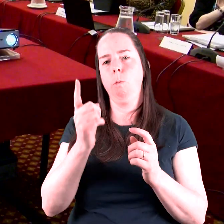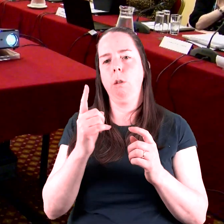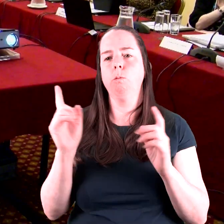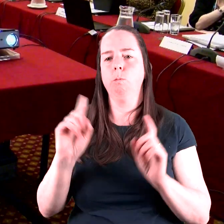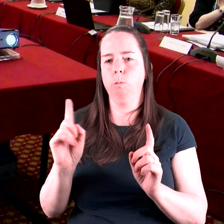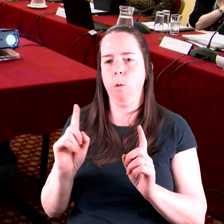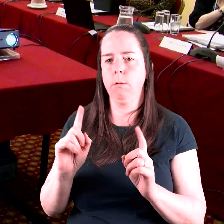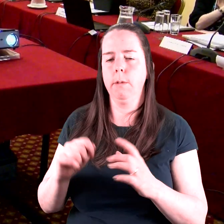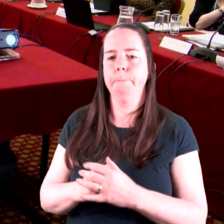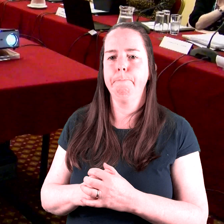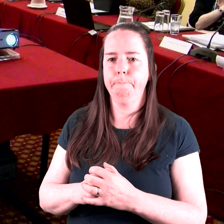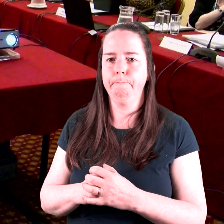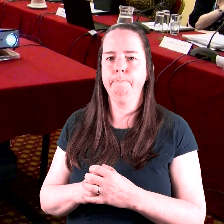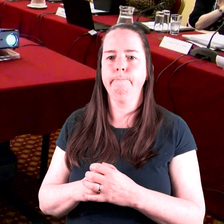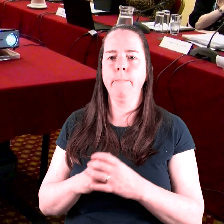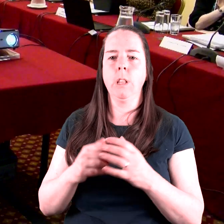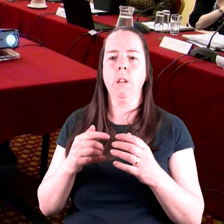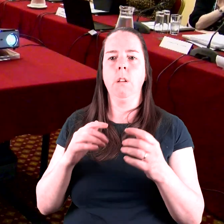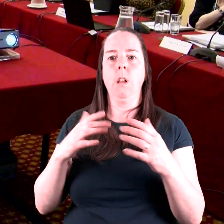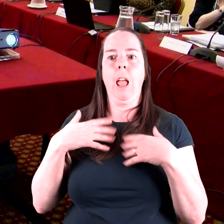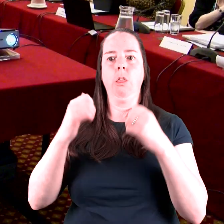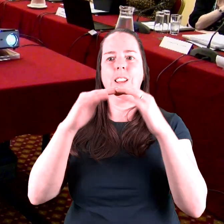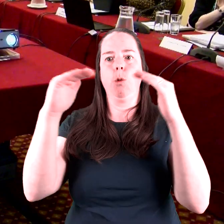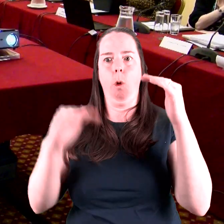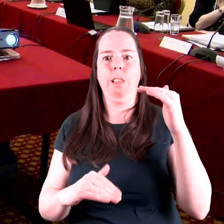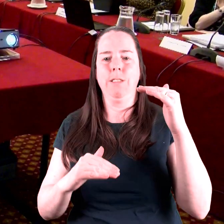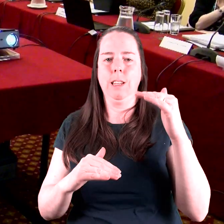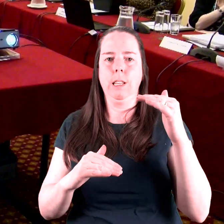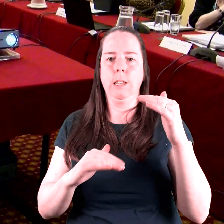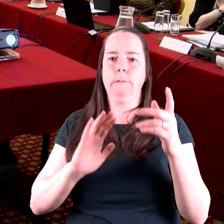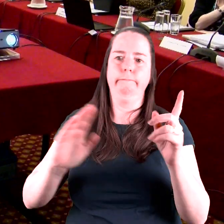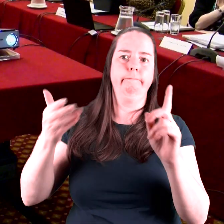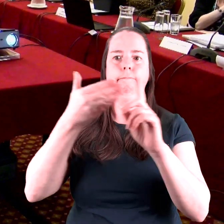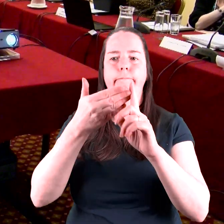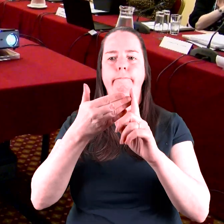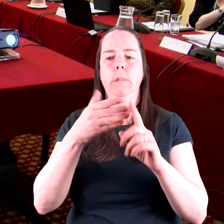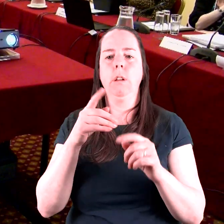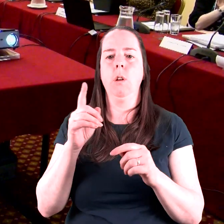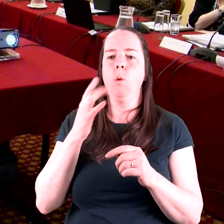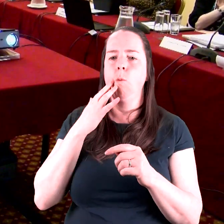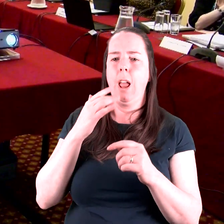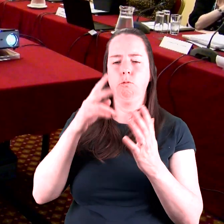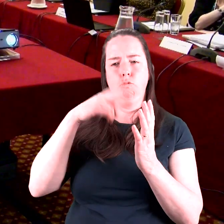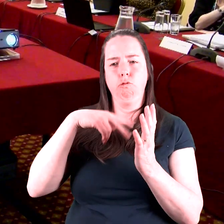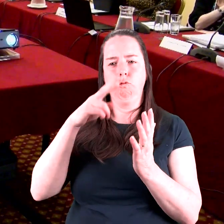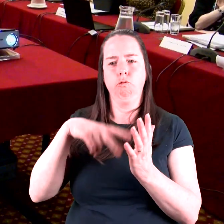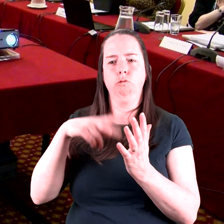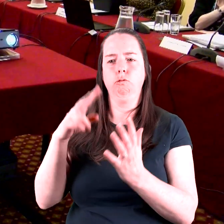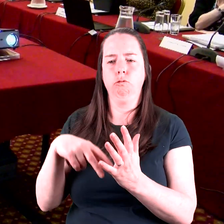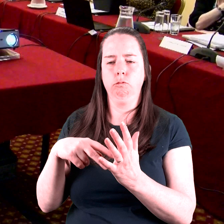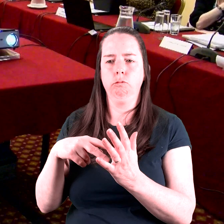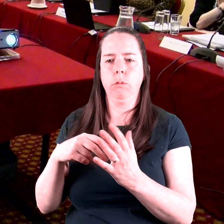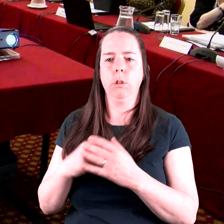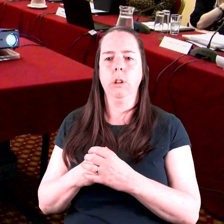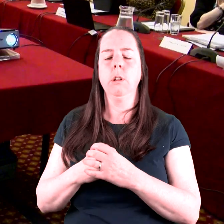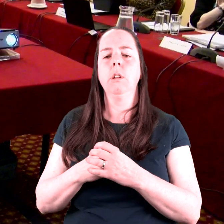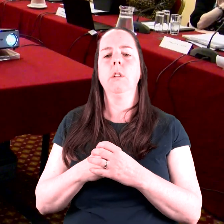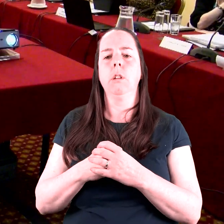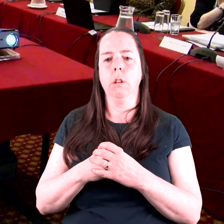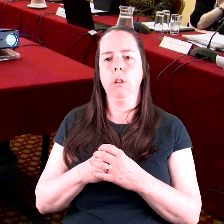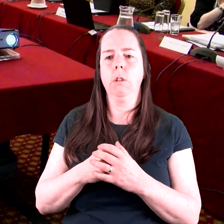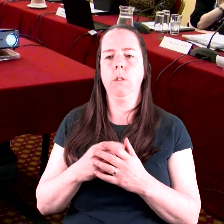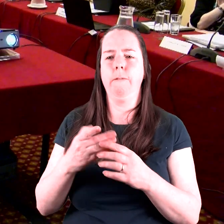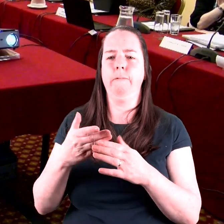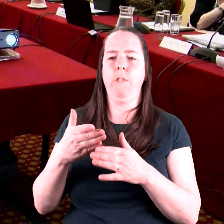One of the top priorities in Merton is tackling health inequalities, and when I started to read through that document, this document,